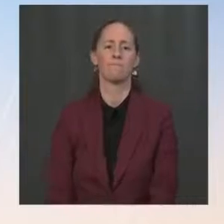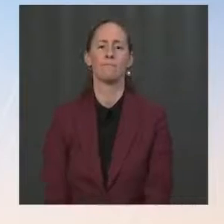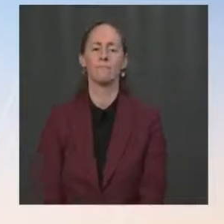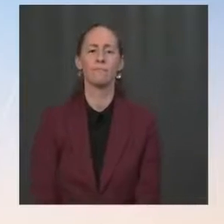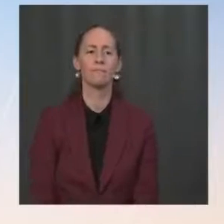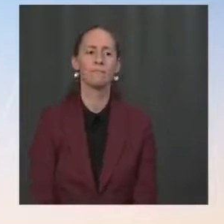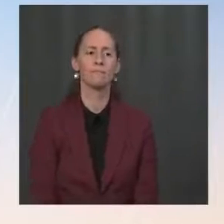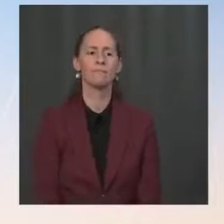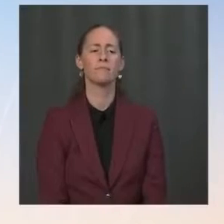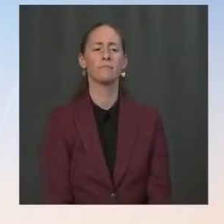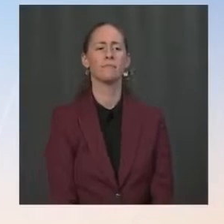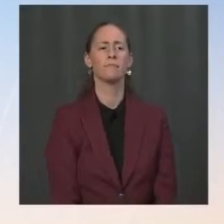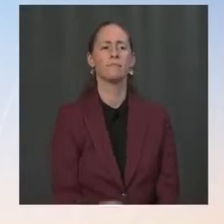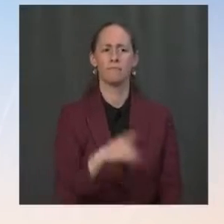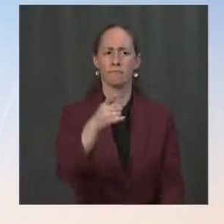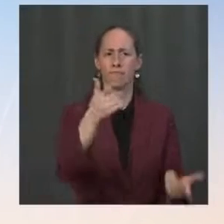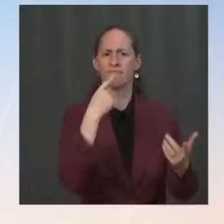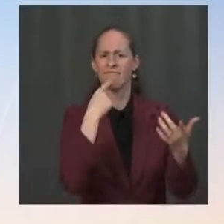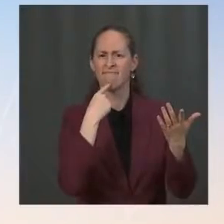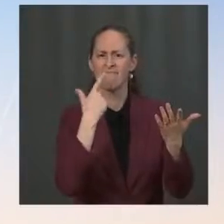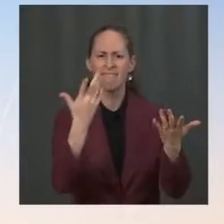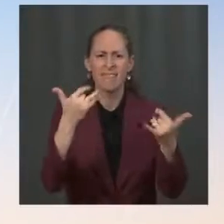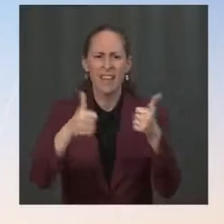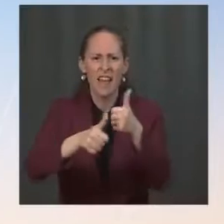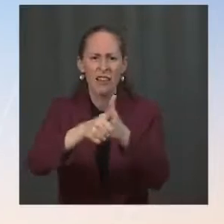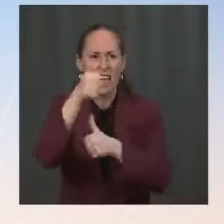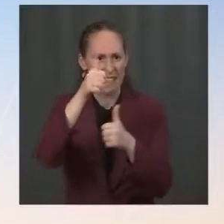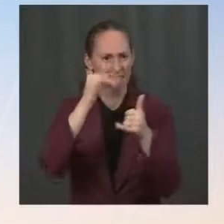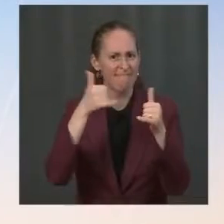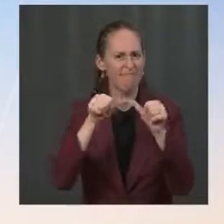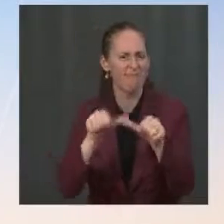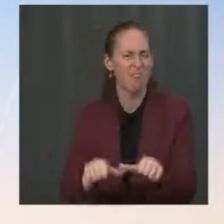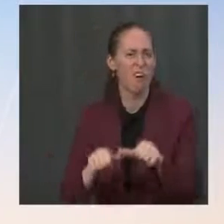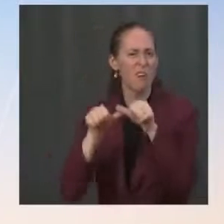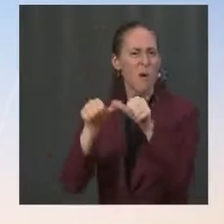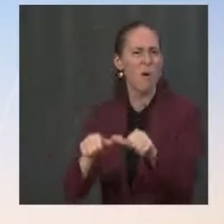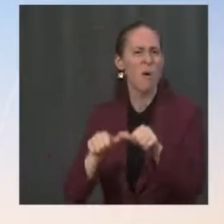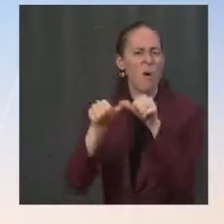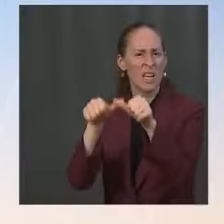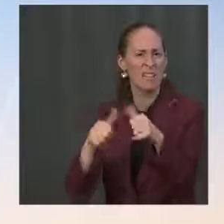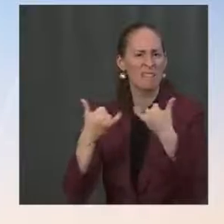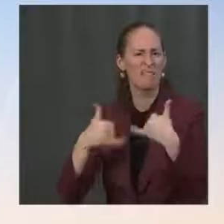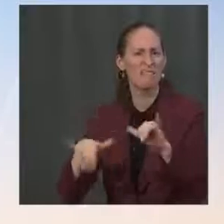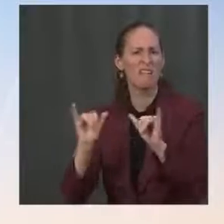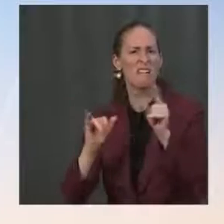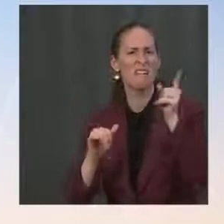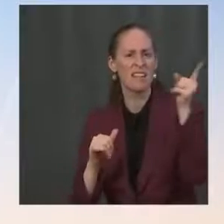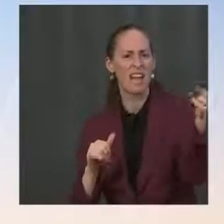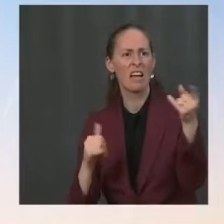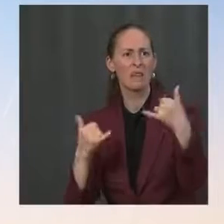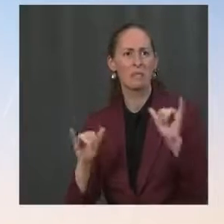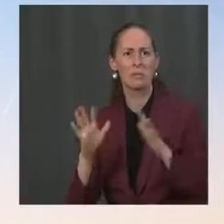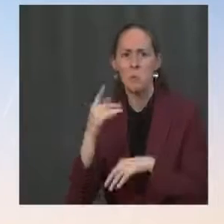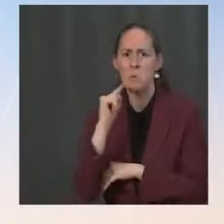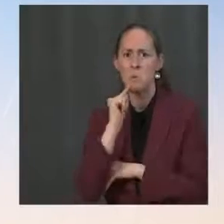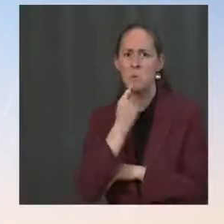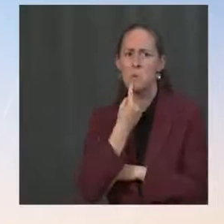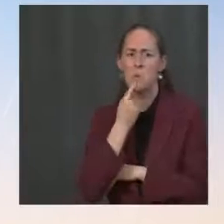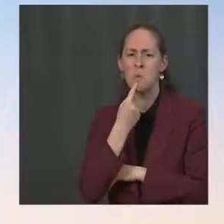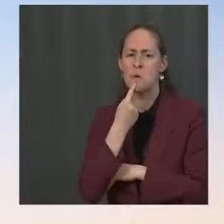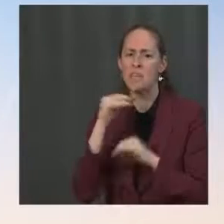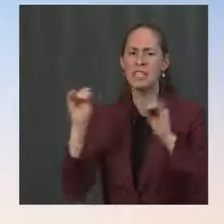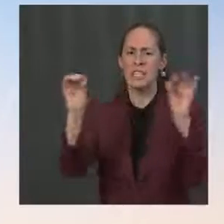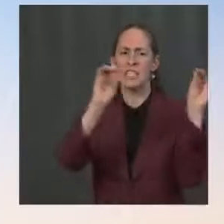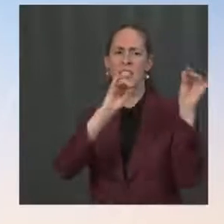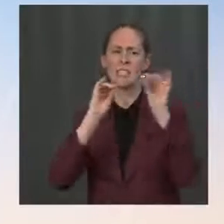ongoing threats earlier. We heard from General McKenzie talking about, this, quote, extremely active threat streams. But how would you sum up right now the